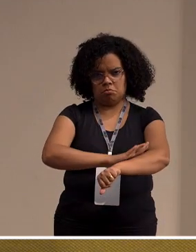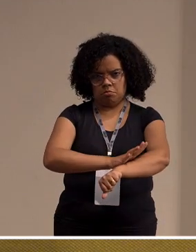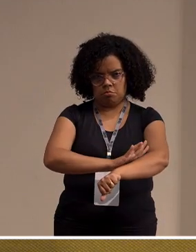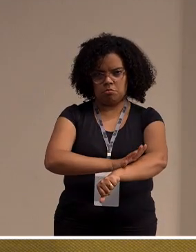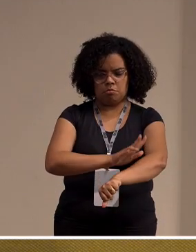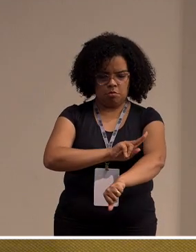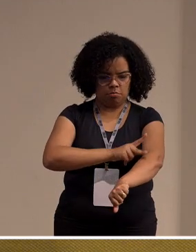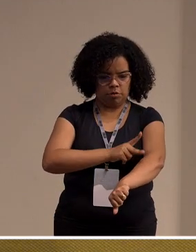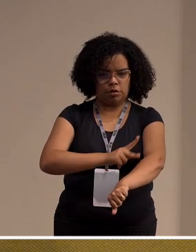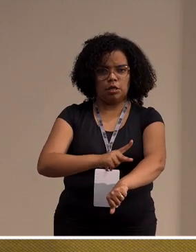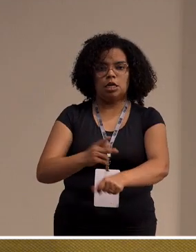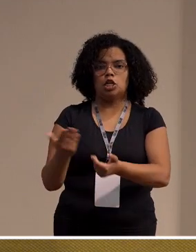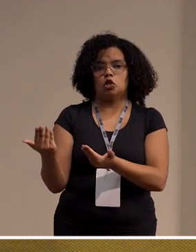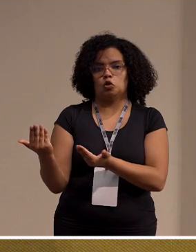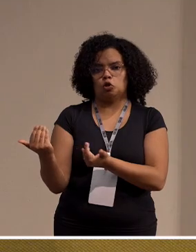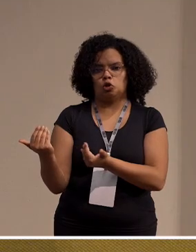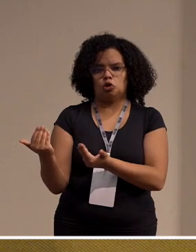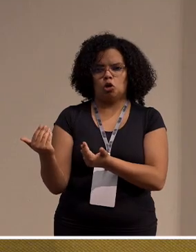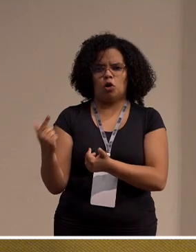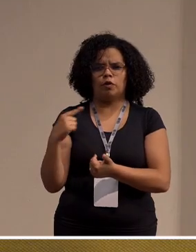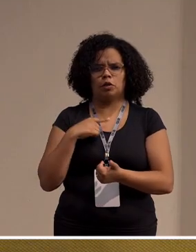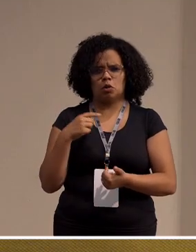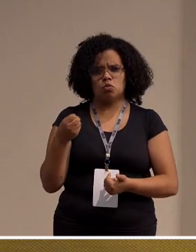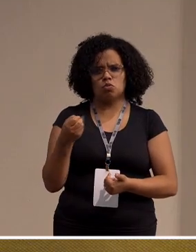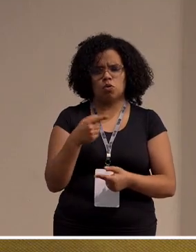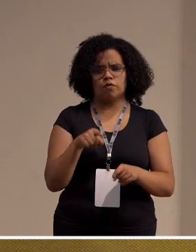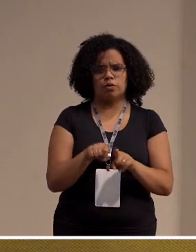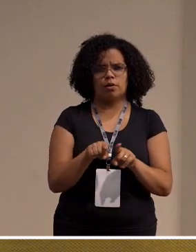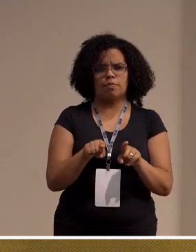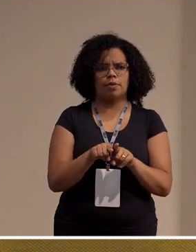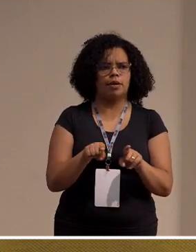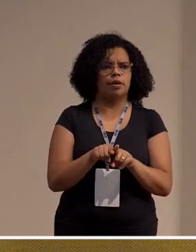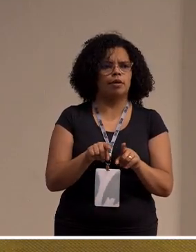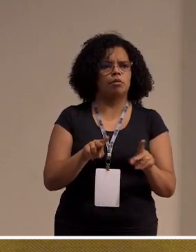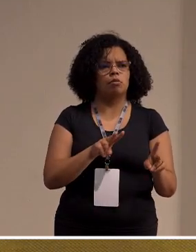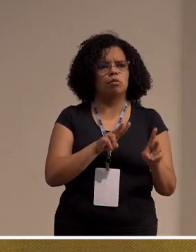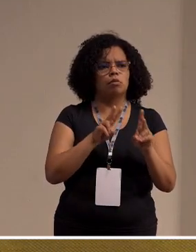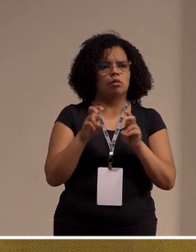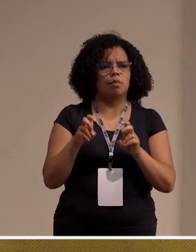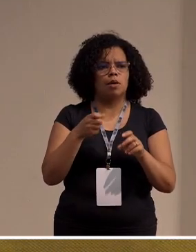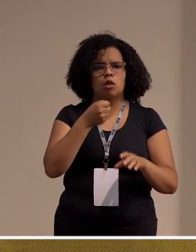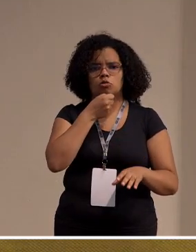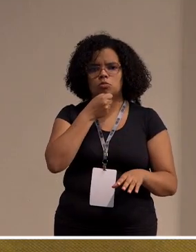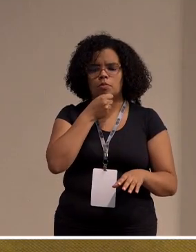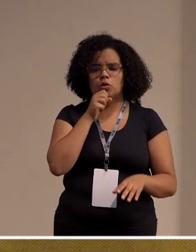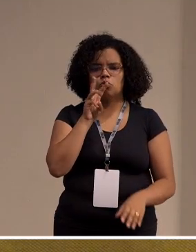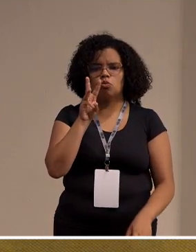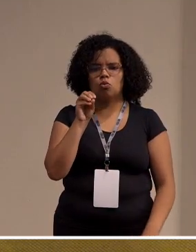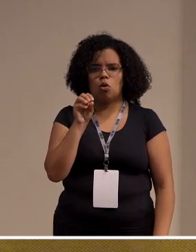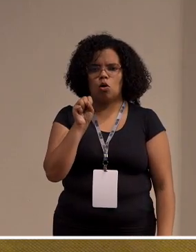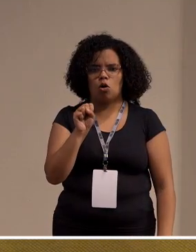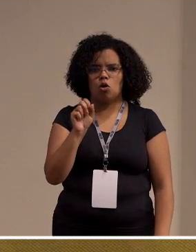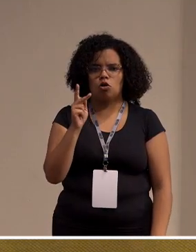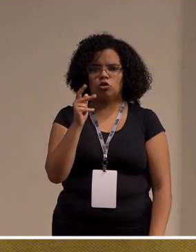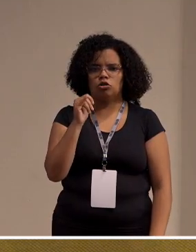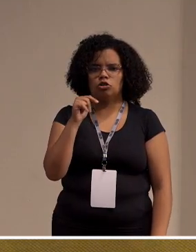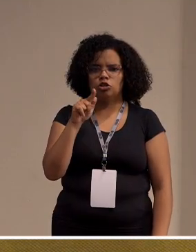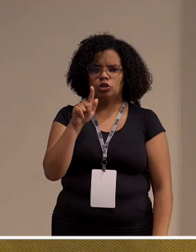think of the title. He used to be a reporter at the Washington Post. He's very young. He's doing good work.